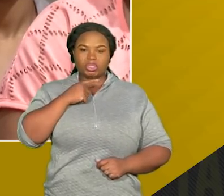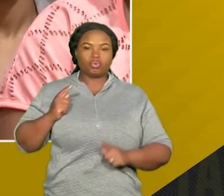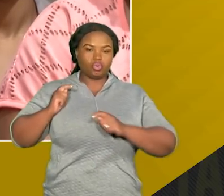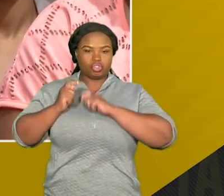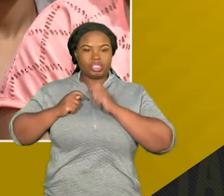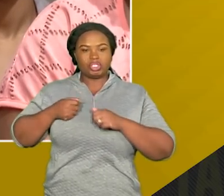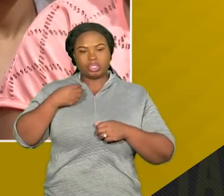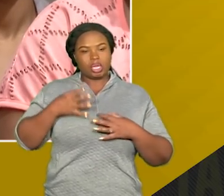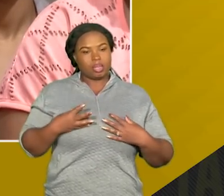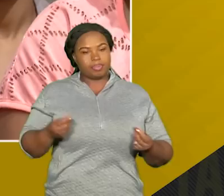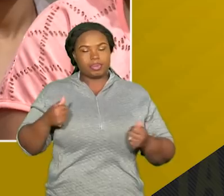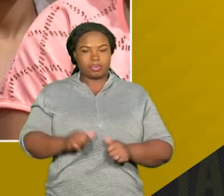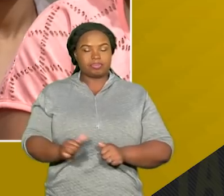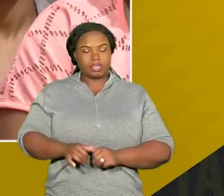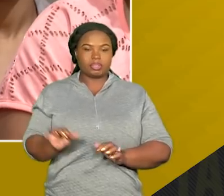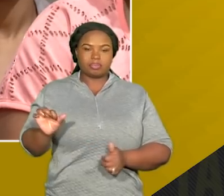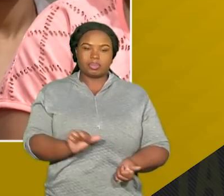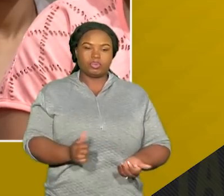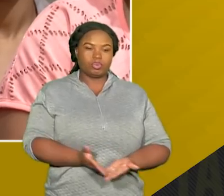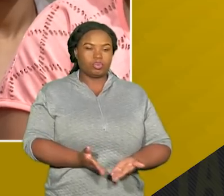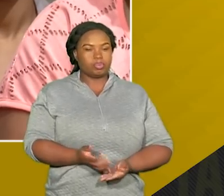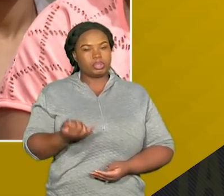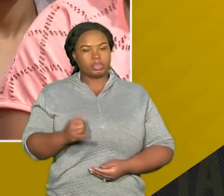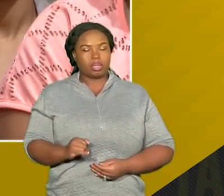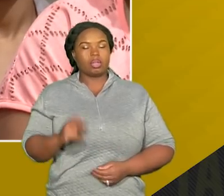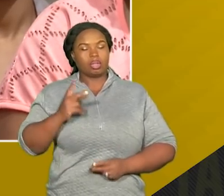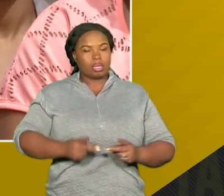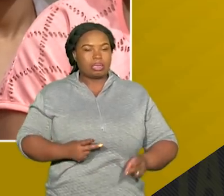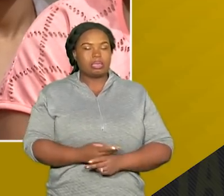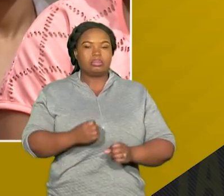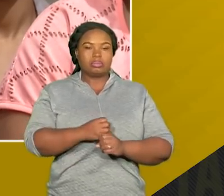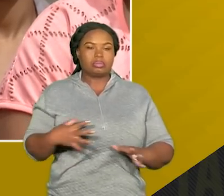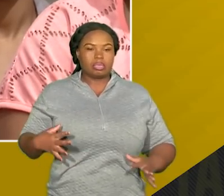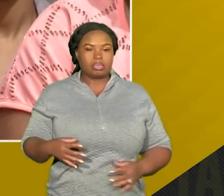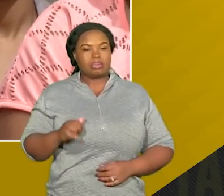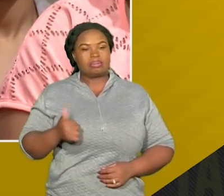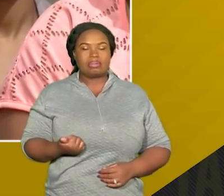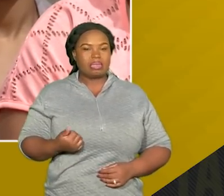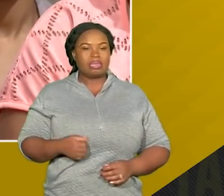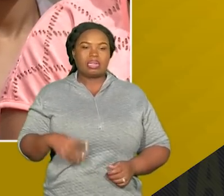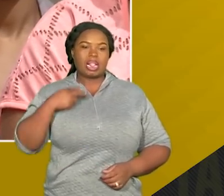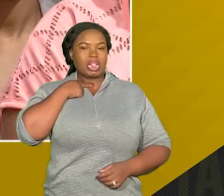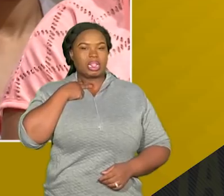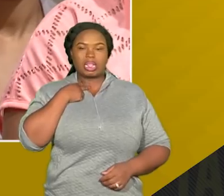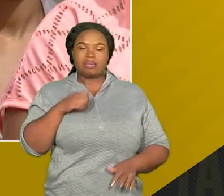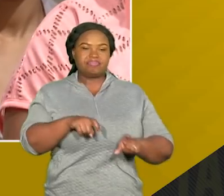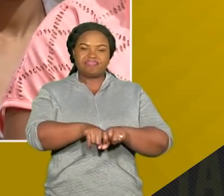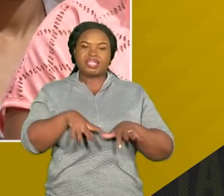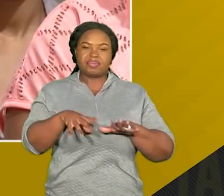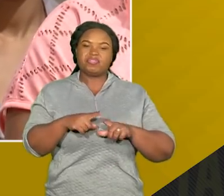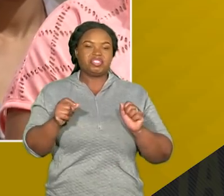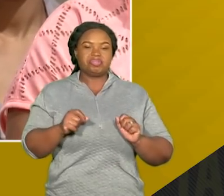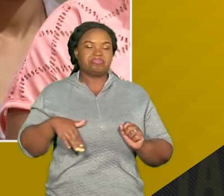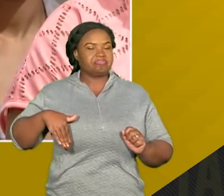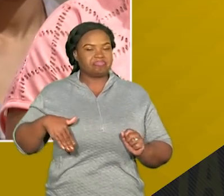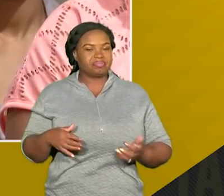then ndaba ngcono I go back to school but still ndaphinde ndaqala phantsi le nto and then khe ndikwazi ukugqiba ama-exam wam and then I went